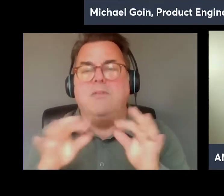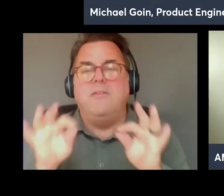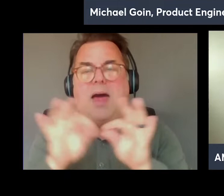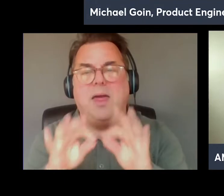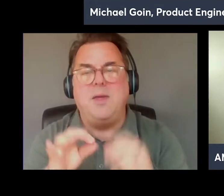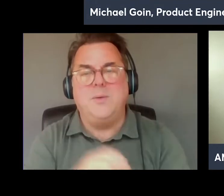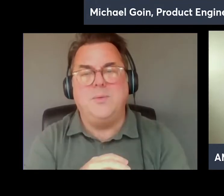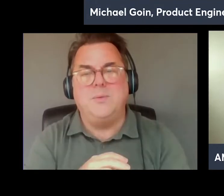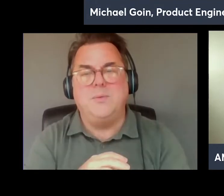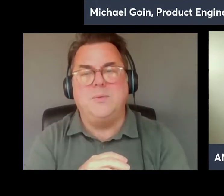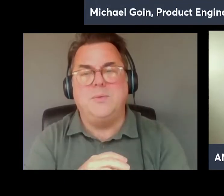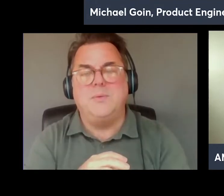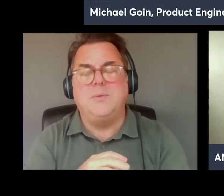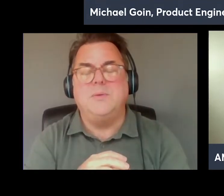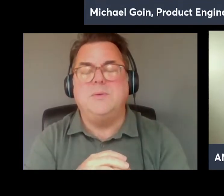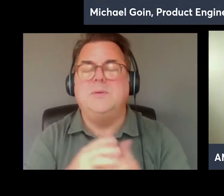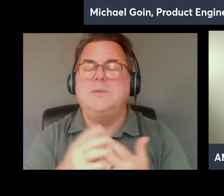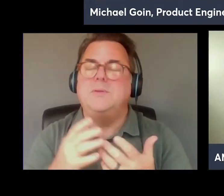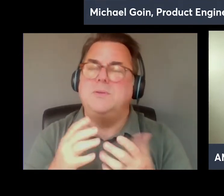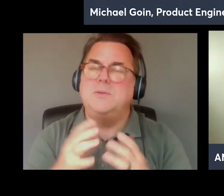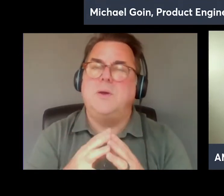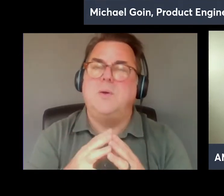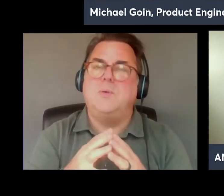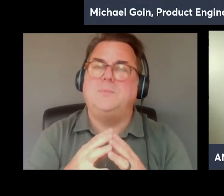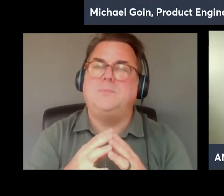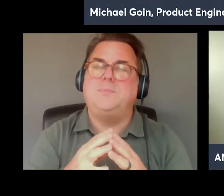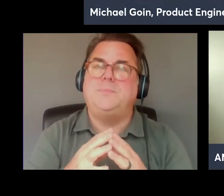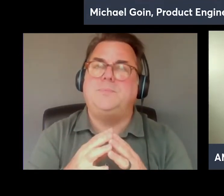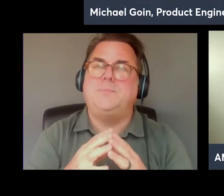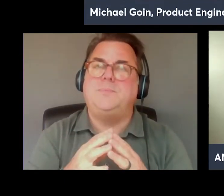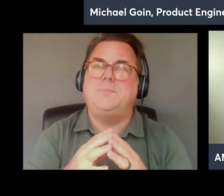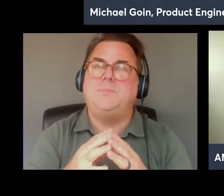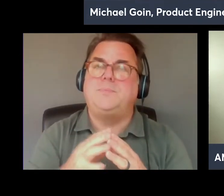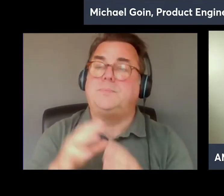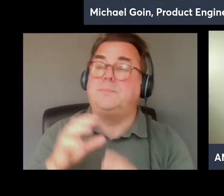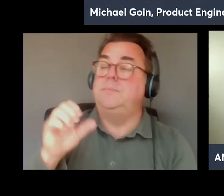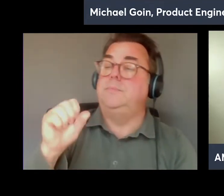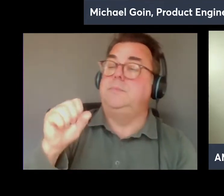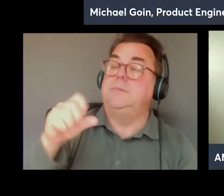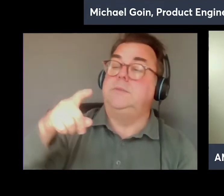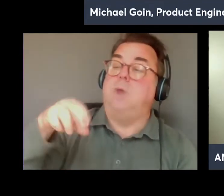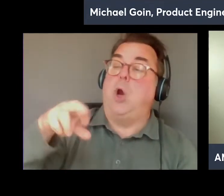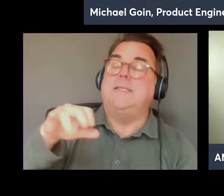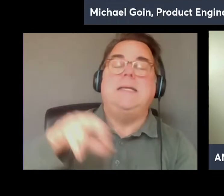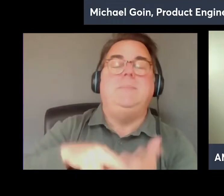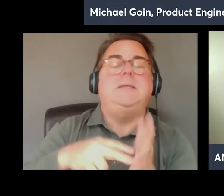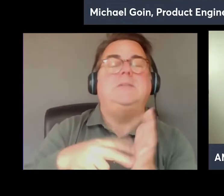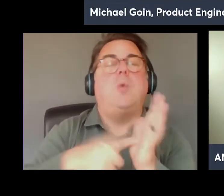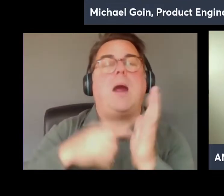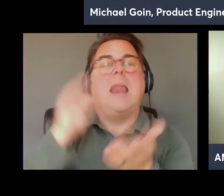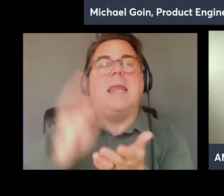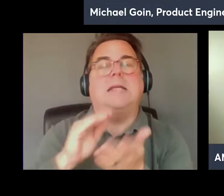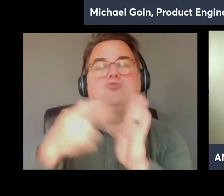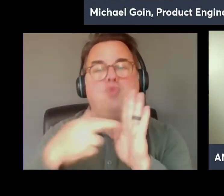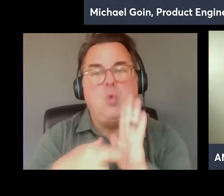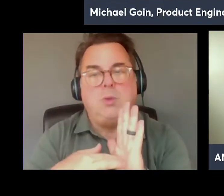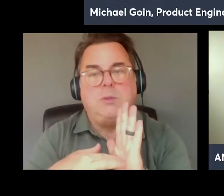And sparsity just makes it so now we just need less parameters.